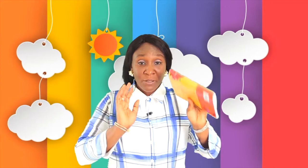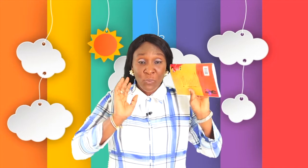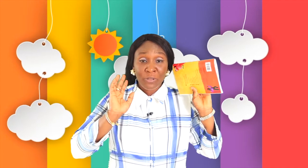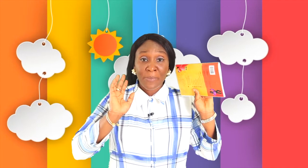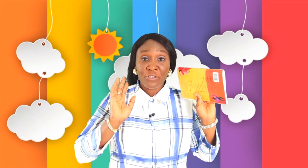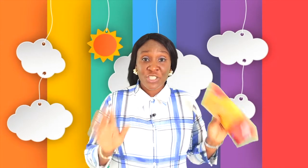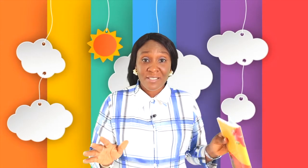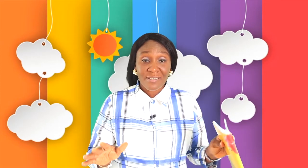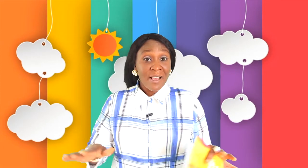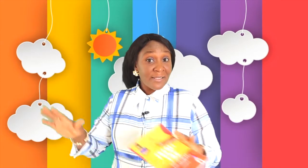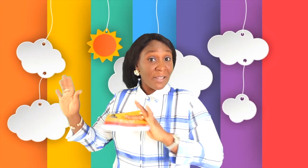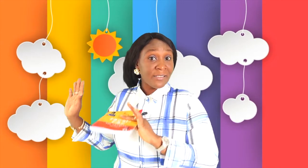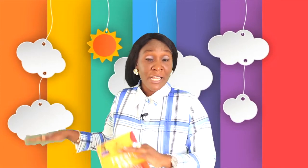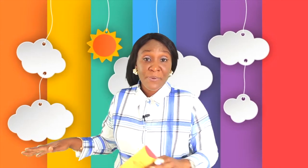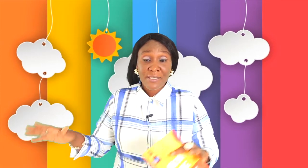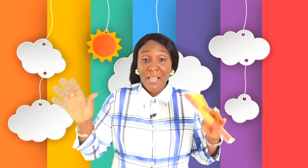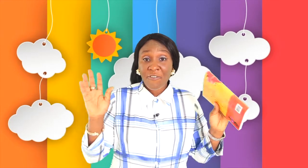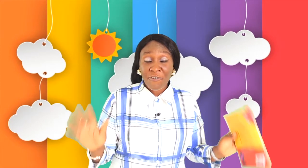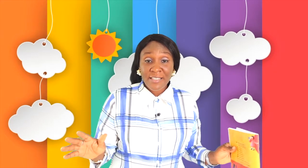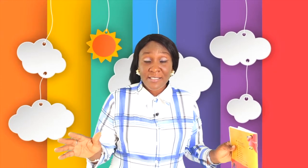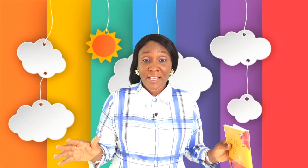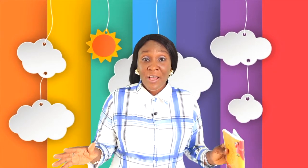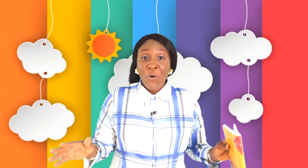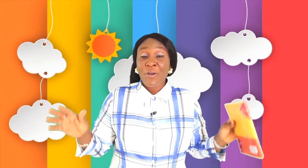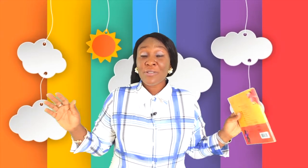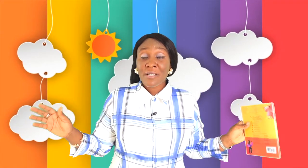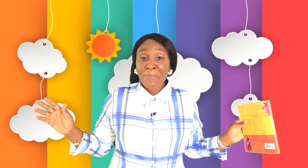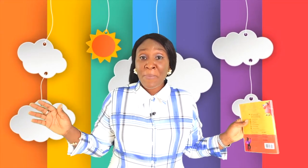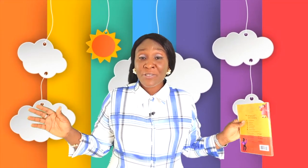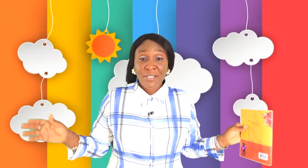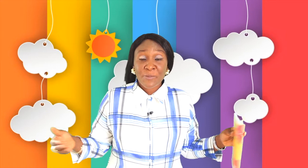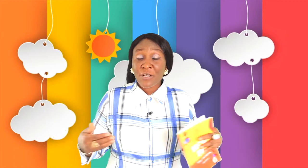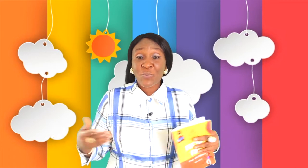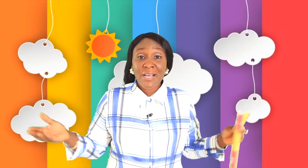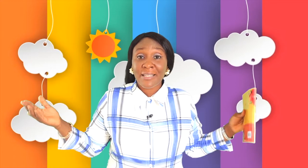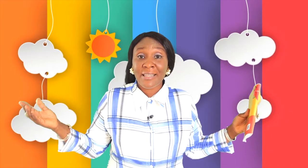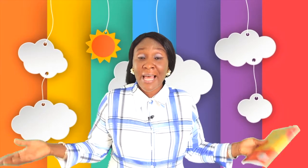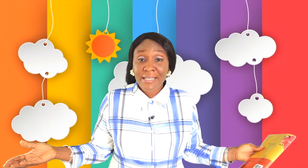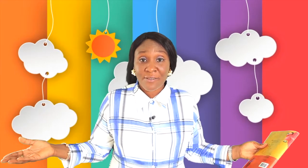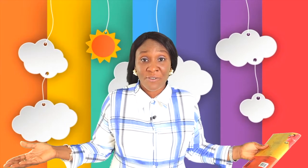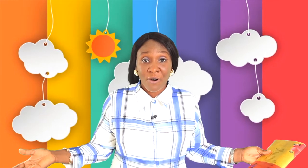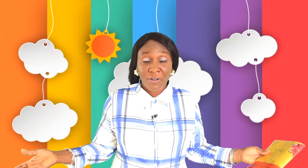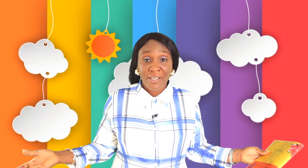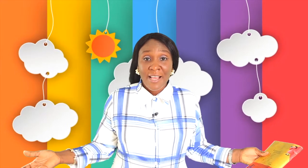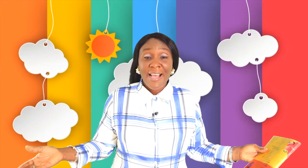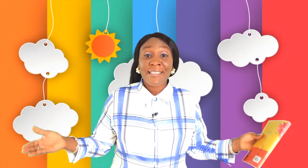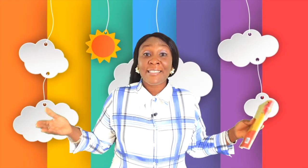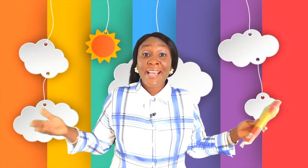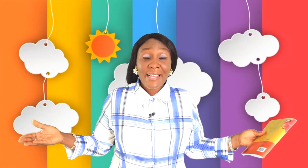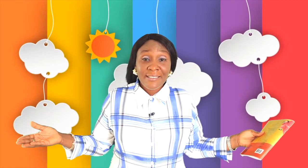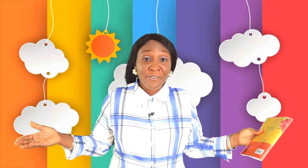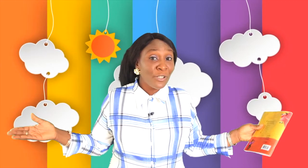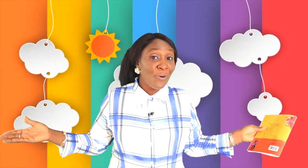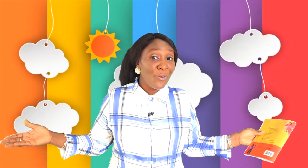going to tell the world about Jesus. Tell our neighbors, tell our friends. We're going to tell them about Jesus because we are the light of God. And